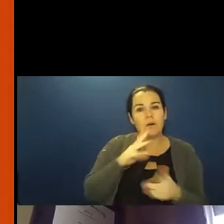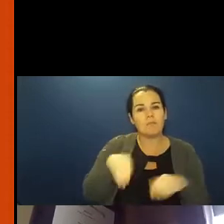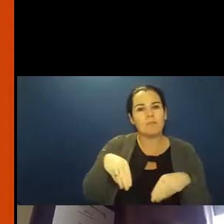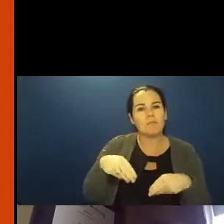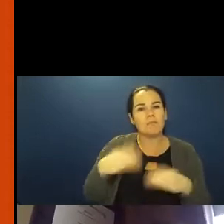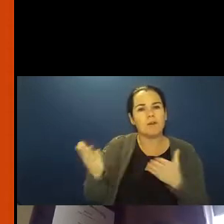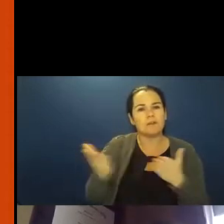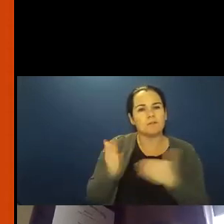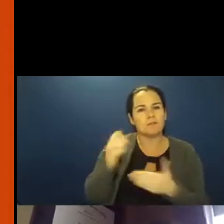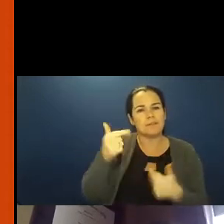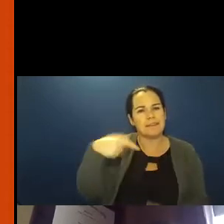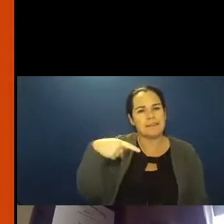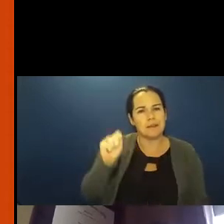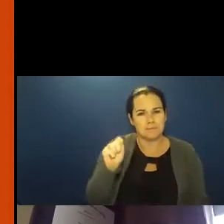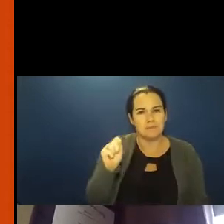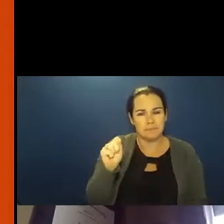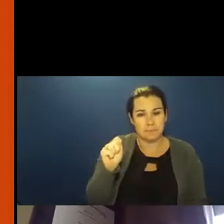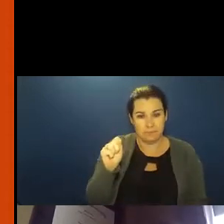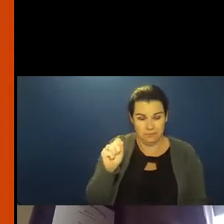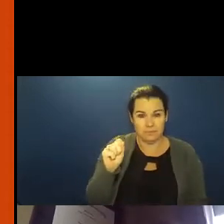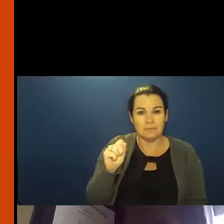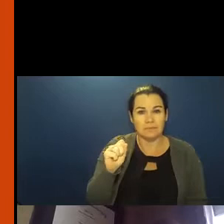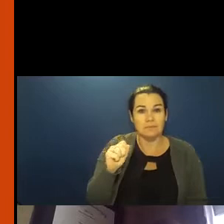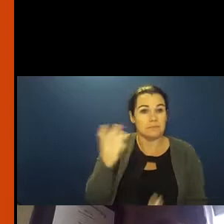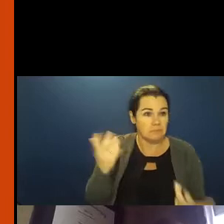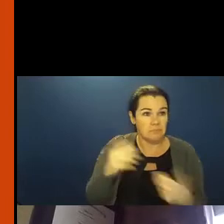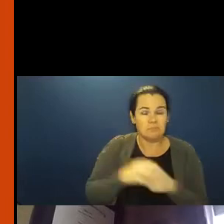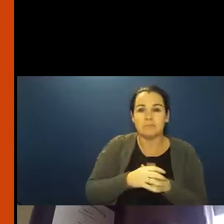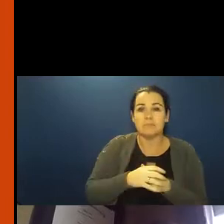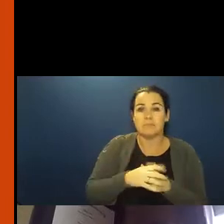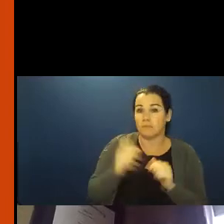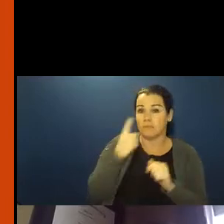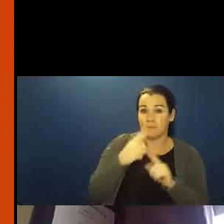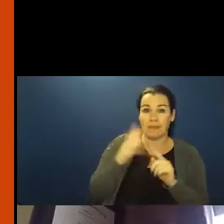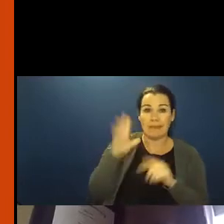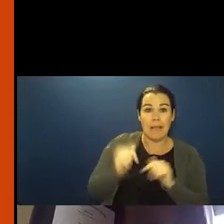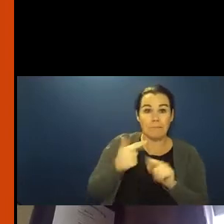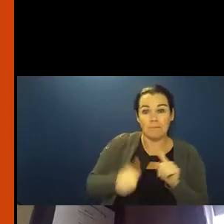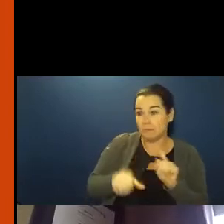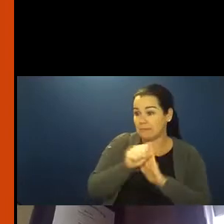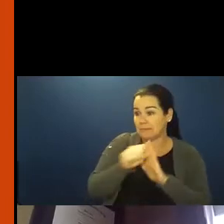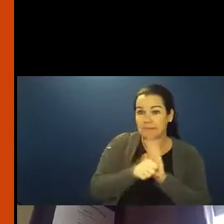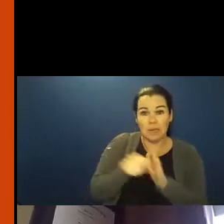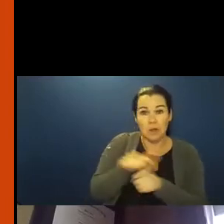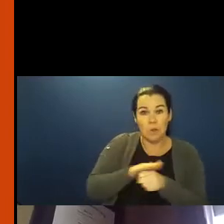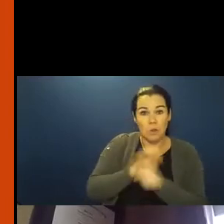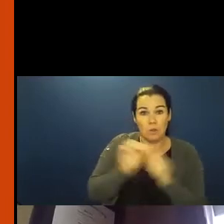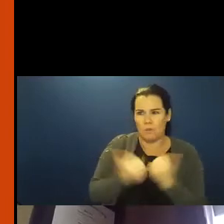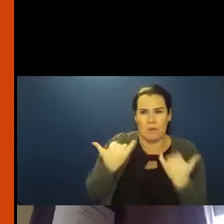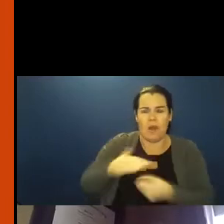gaps. And this includes service provision by state and local agencies who are under extreme